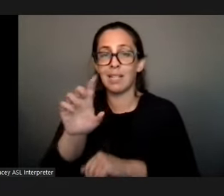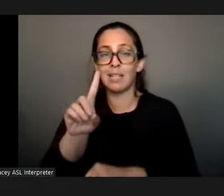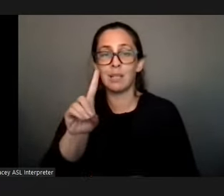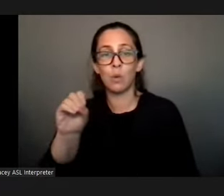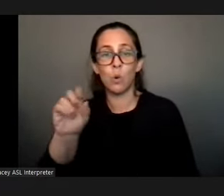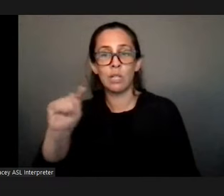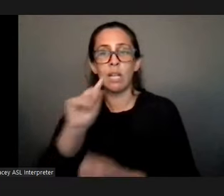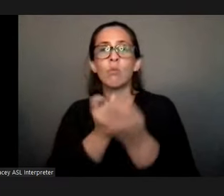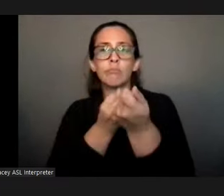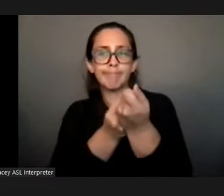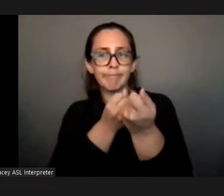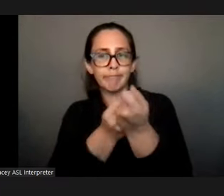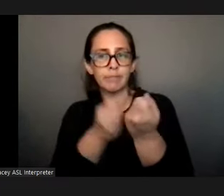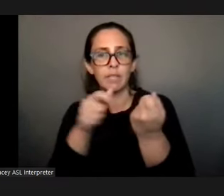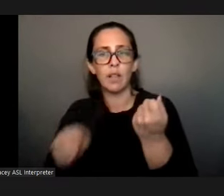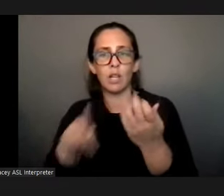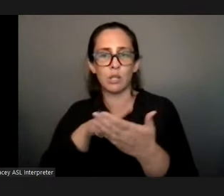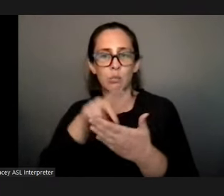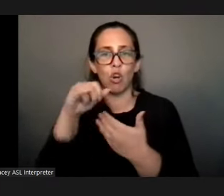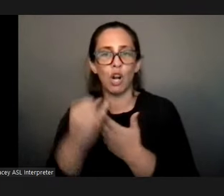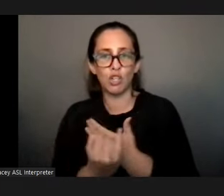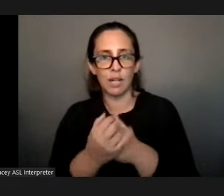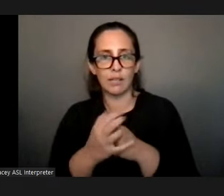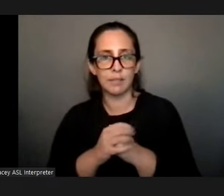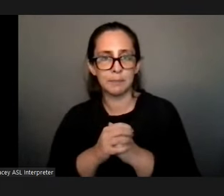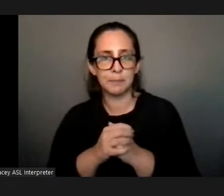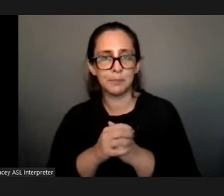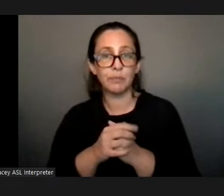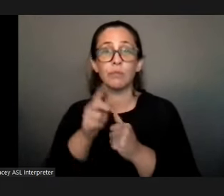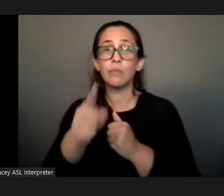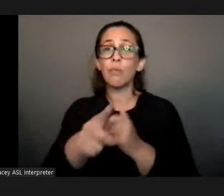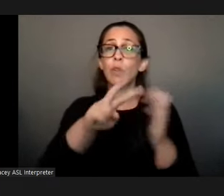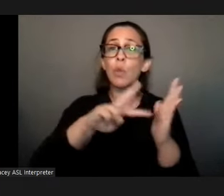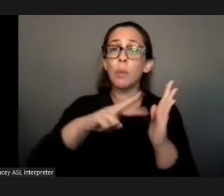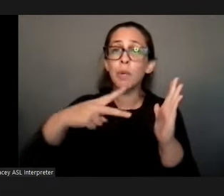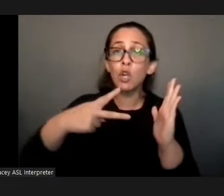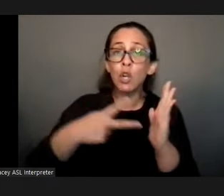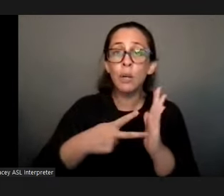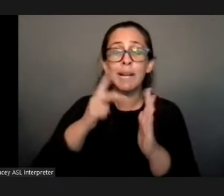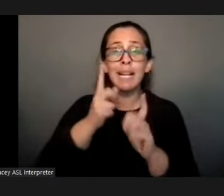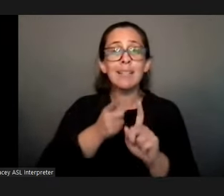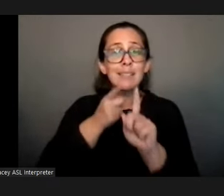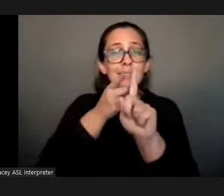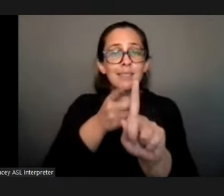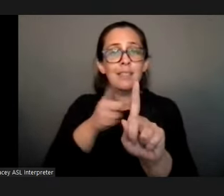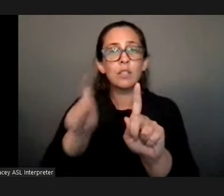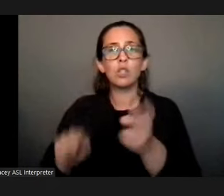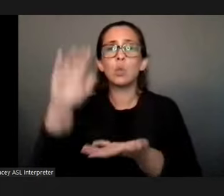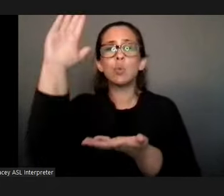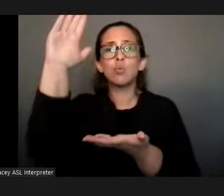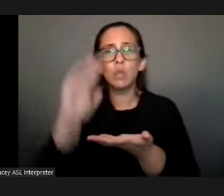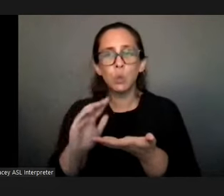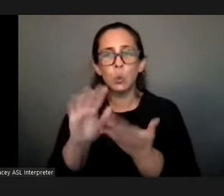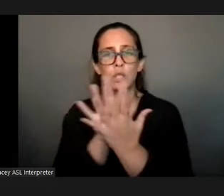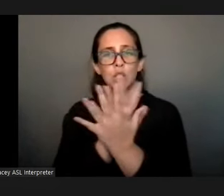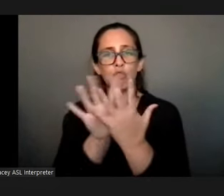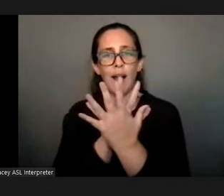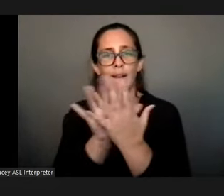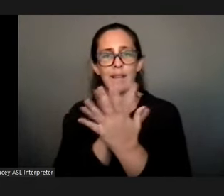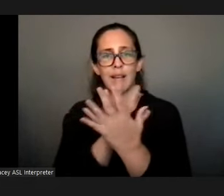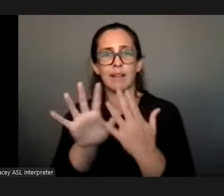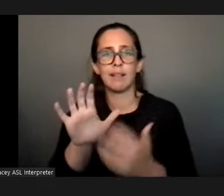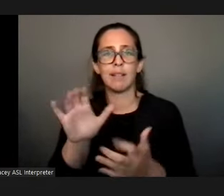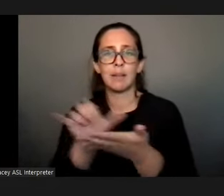sponsors. With respect to the project purpose and need, the project purpose is to reduce traffic congestion in the Manhattan Central Business